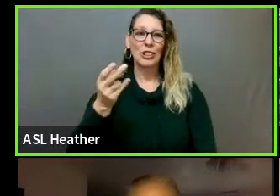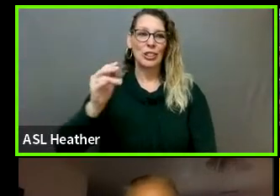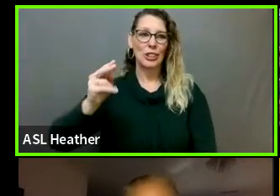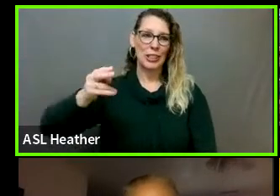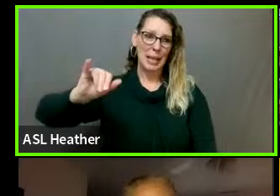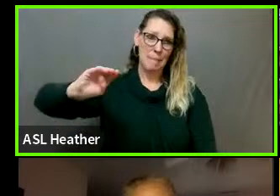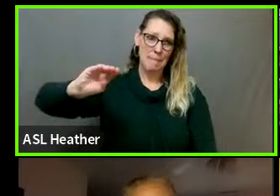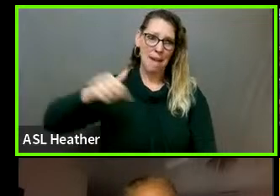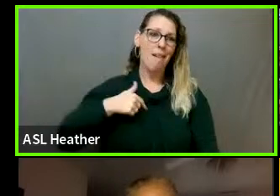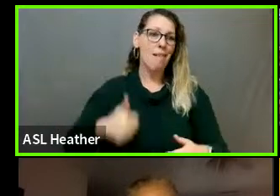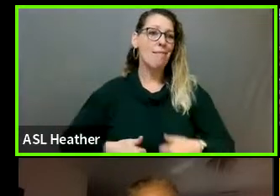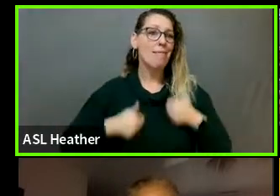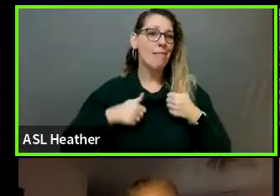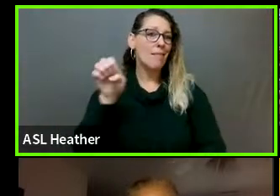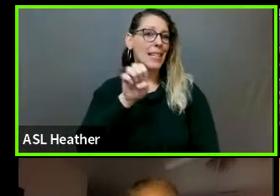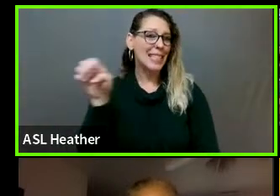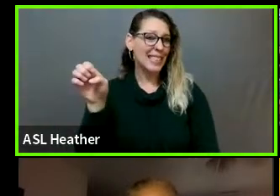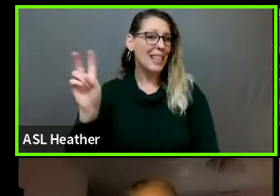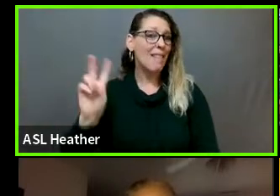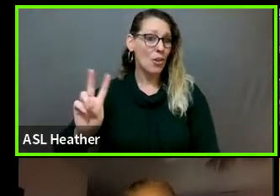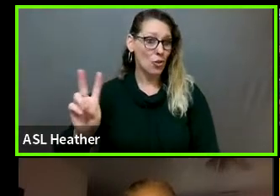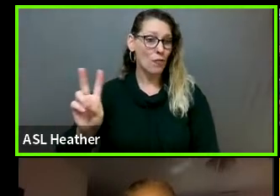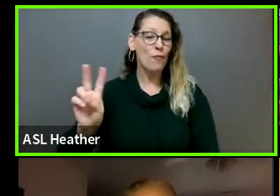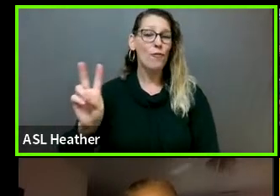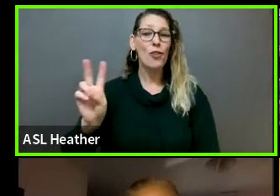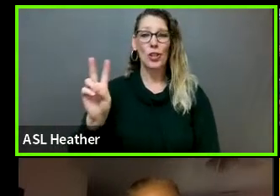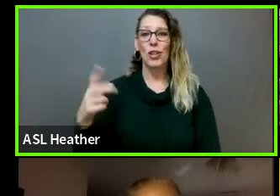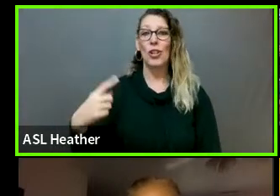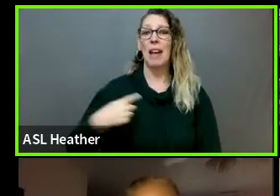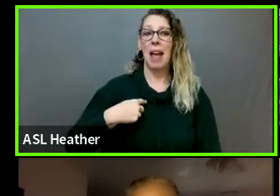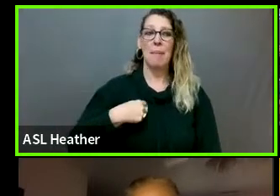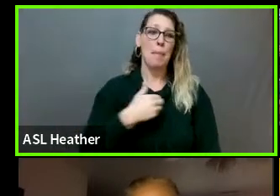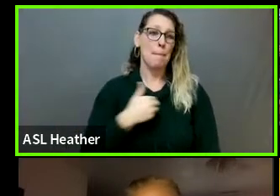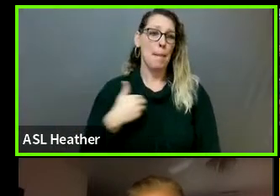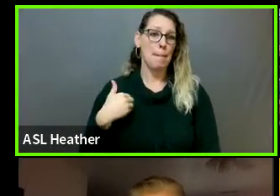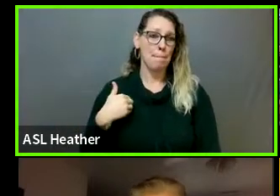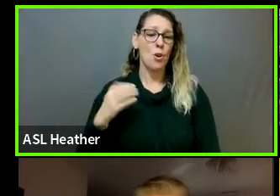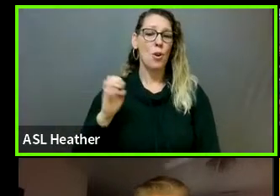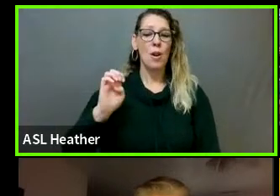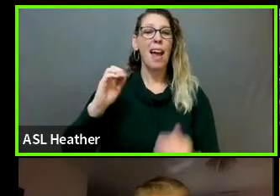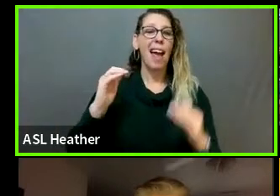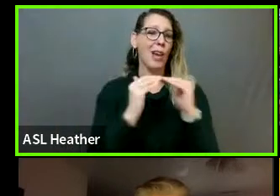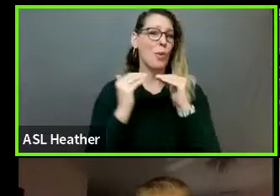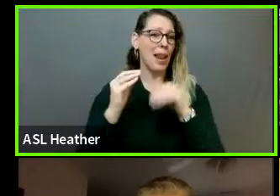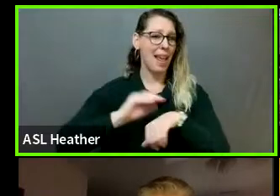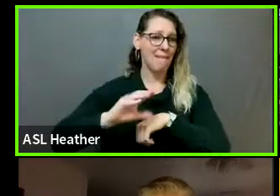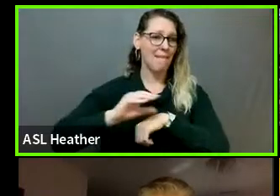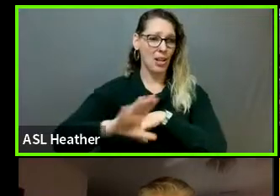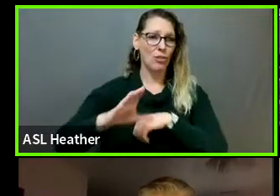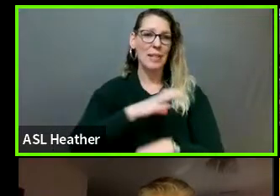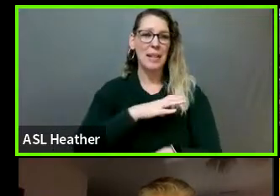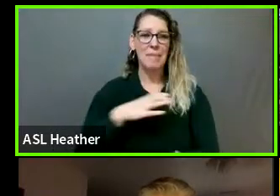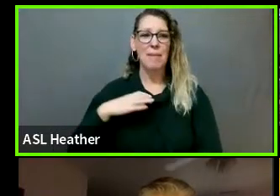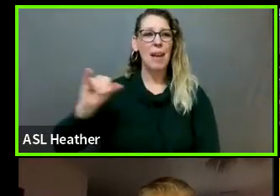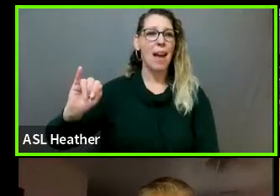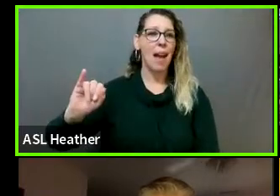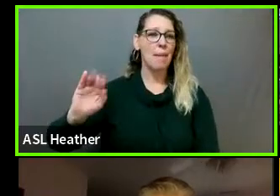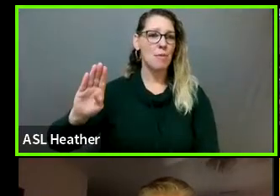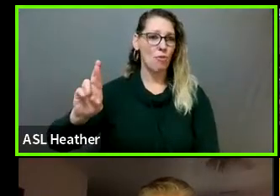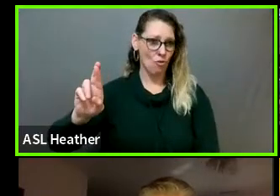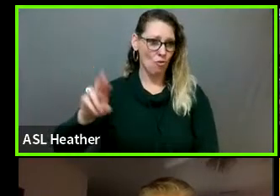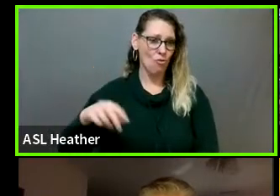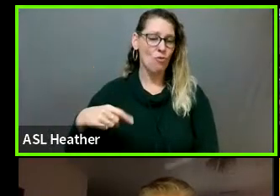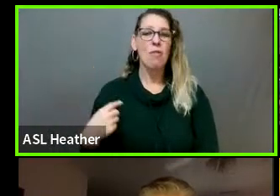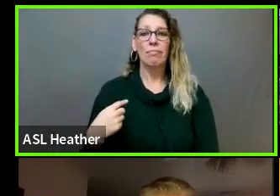and I live in East Vancouver. I am a member of the Equity Advisory Committee for the IBR,